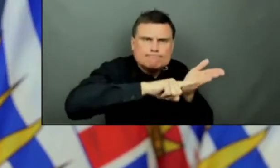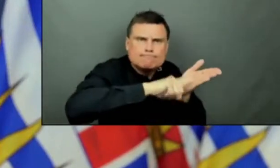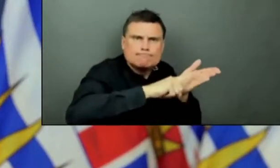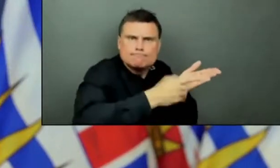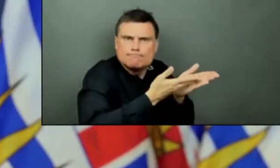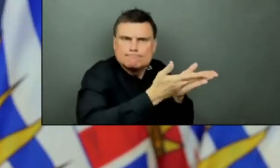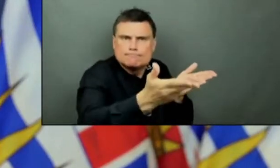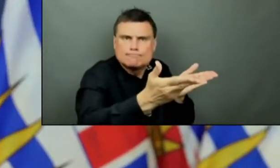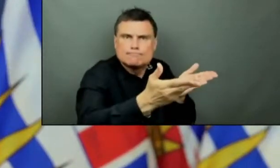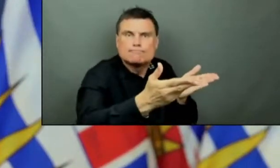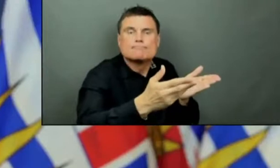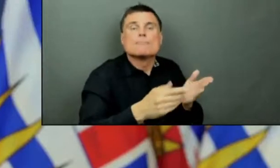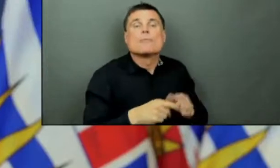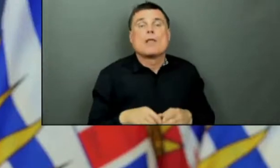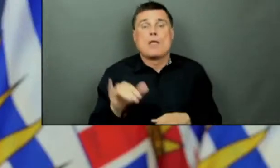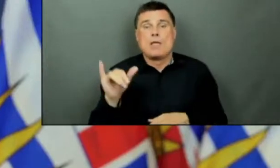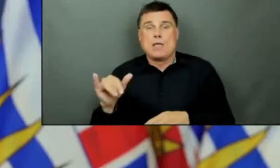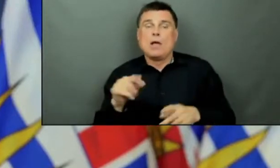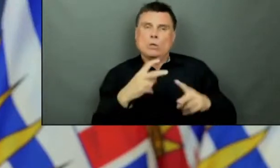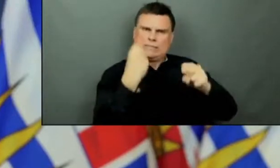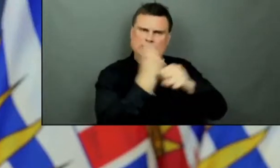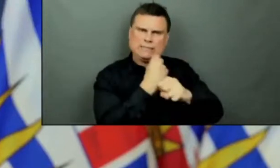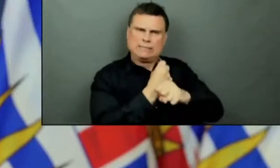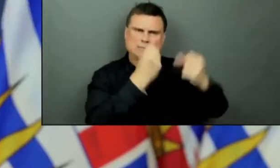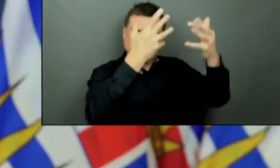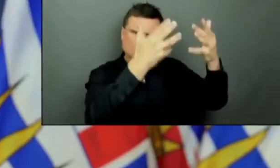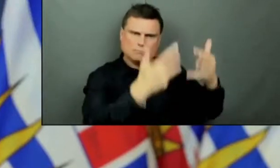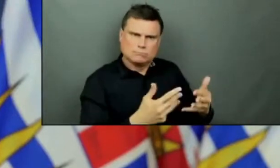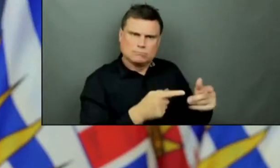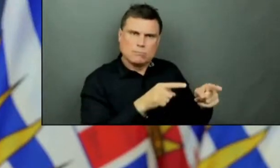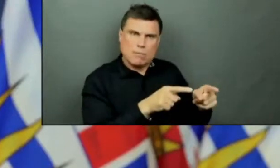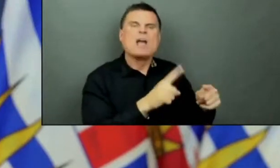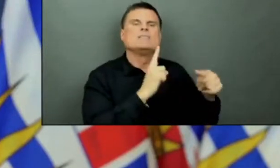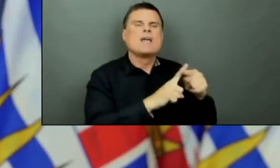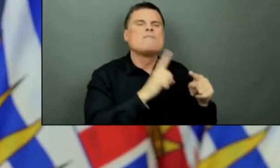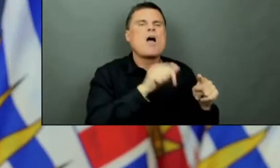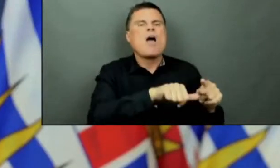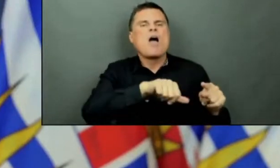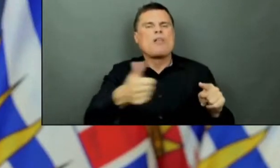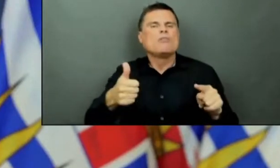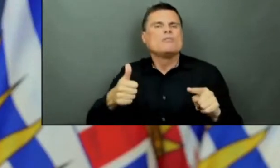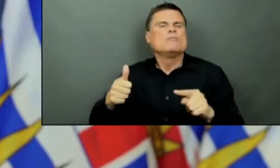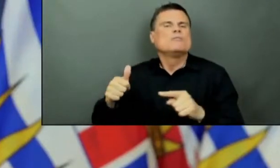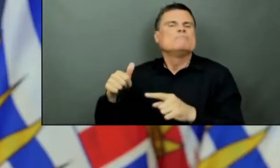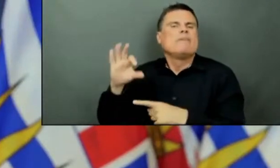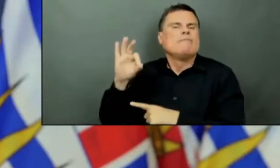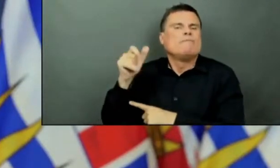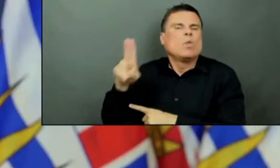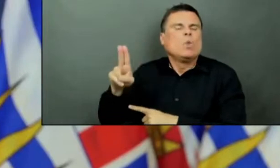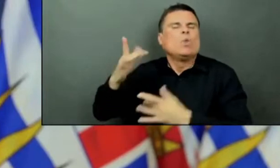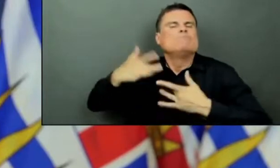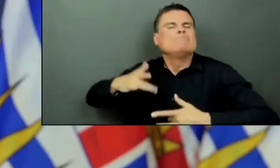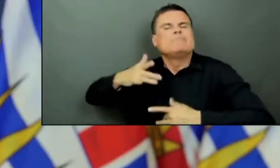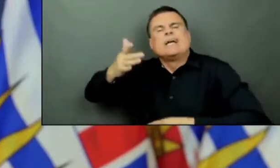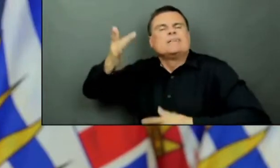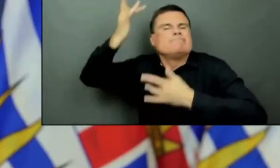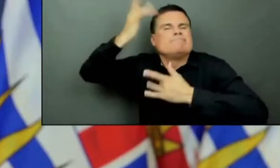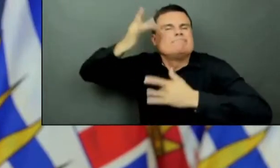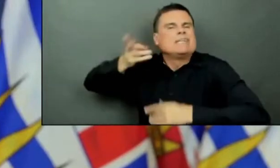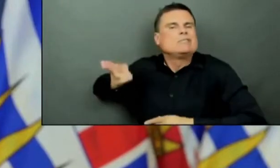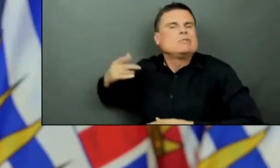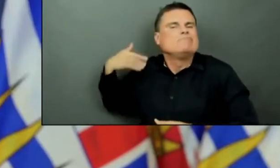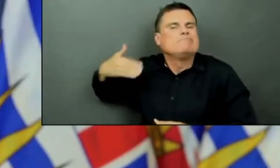respiratory pathogens, including influenza. And we're now at the point where we can assess the effect that our immunization program is having in